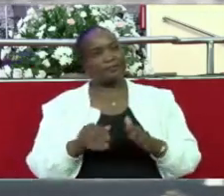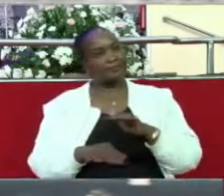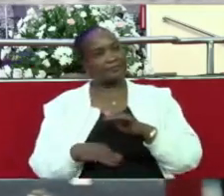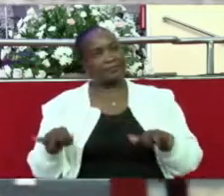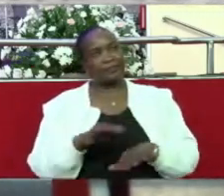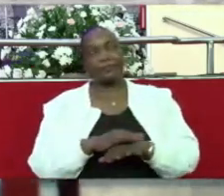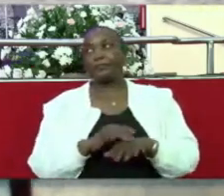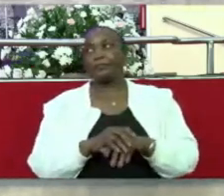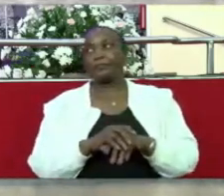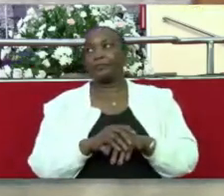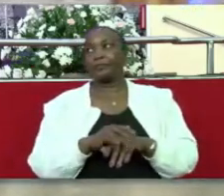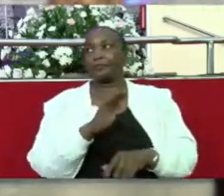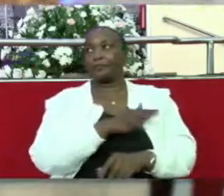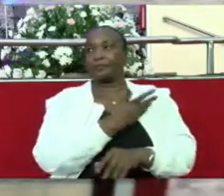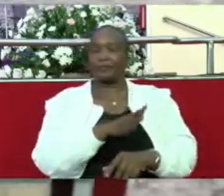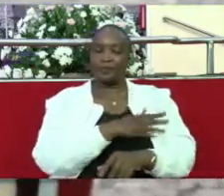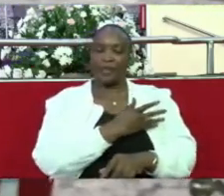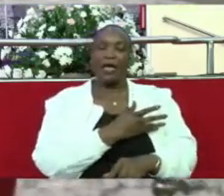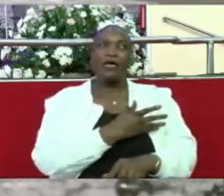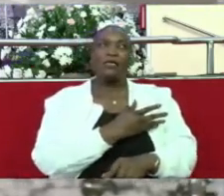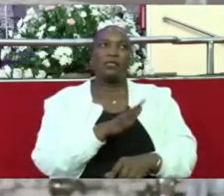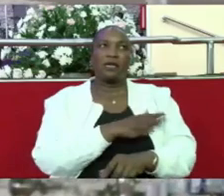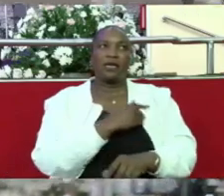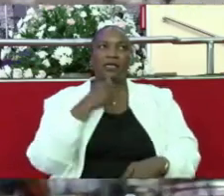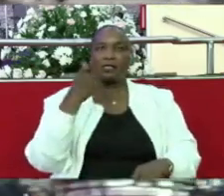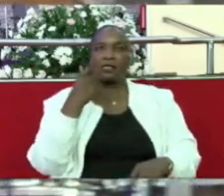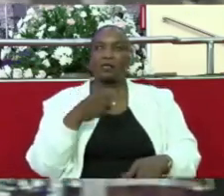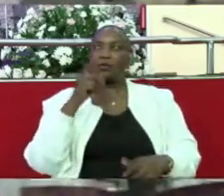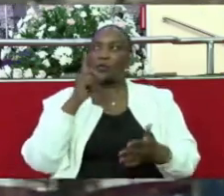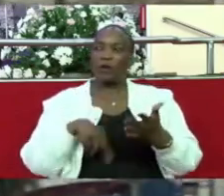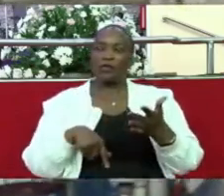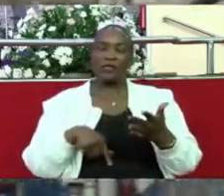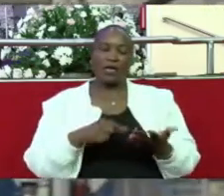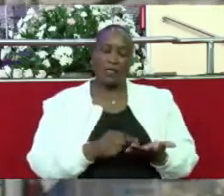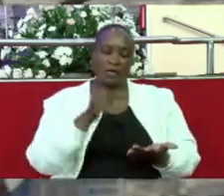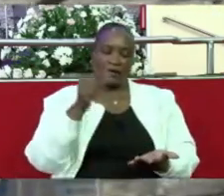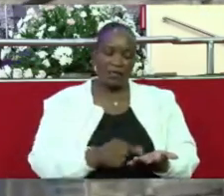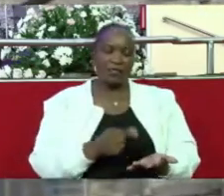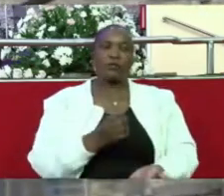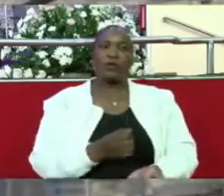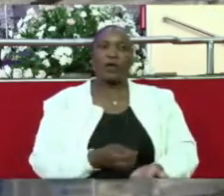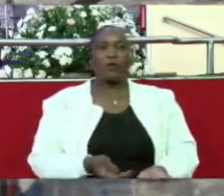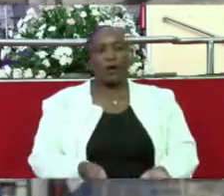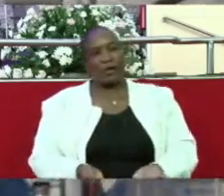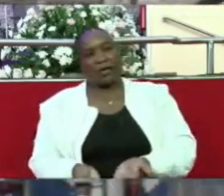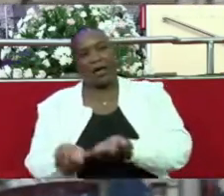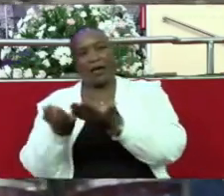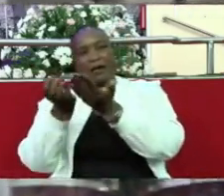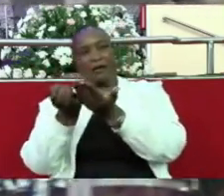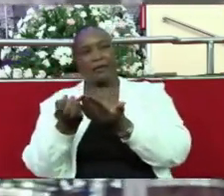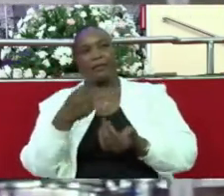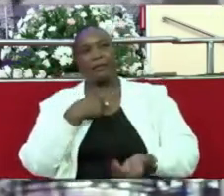say, that grace will carry me home. That grace is not just for a moment, but all unto